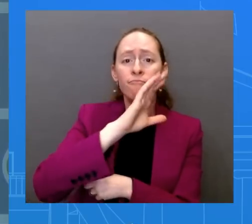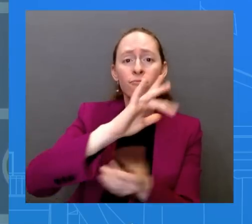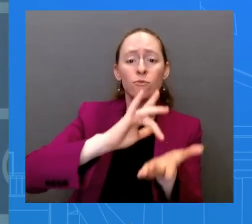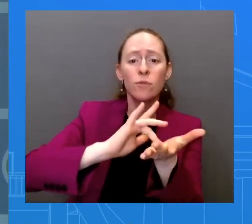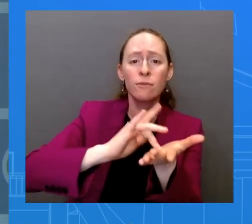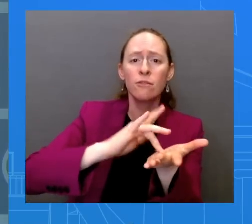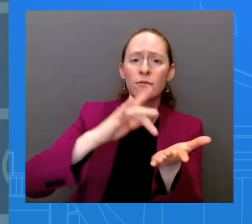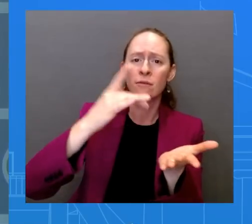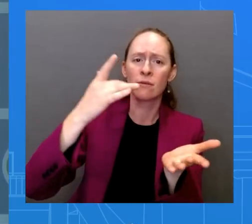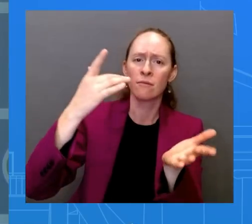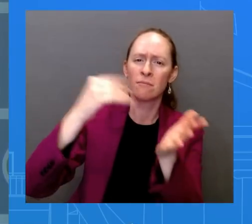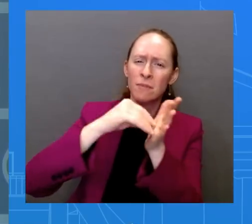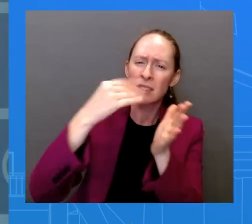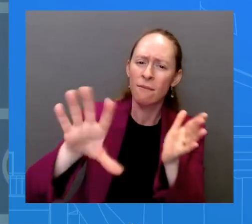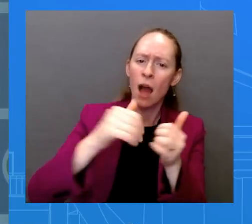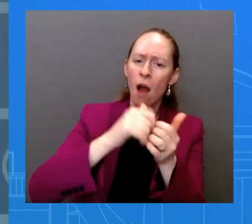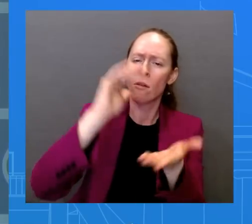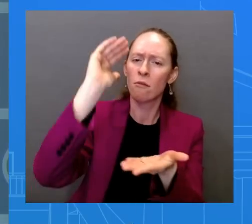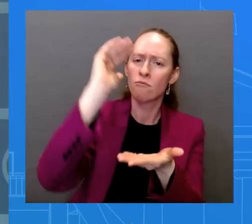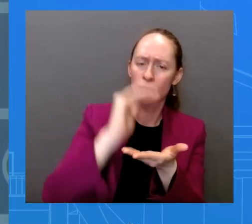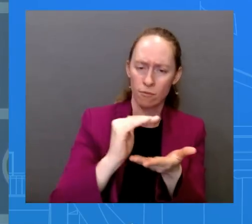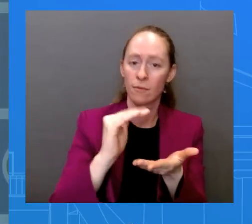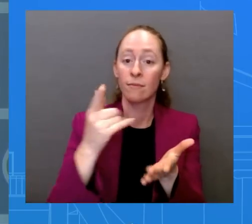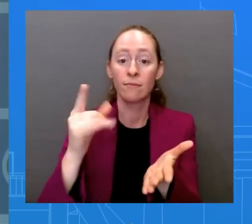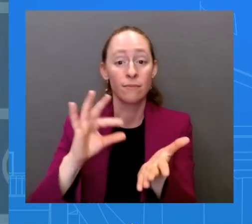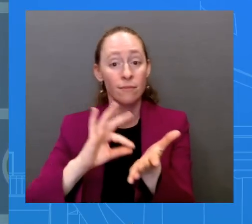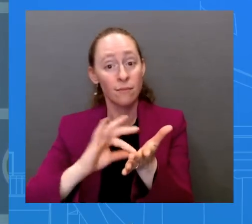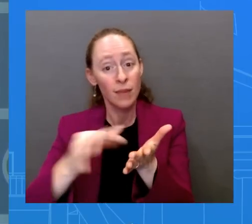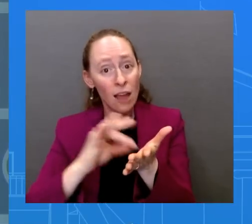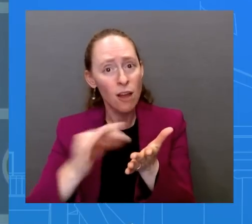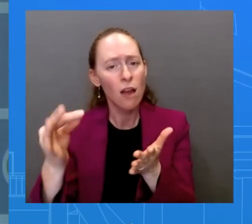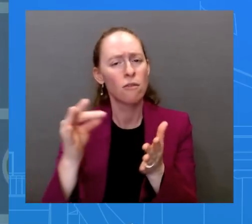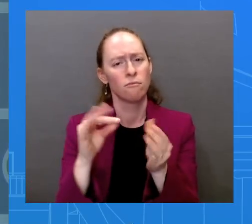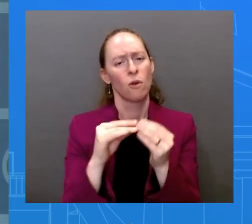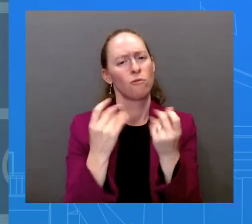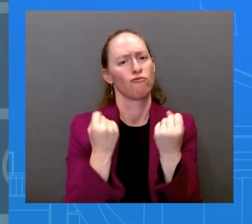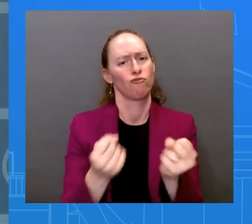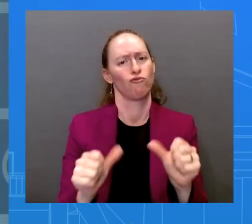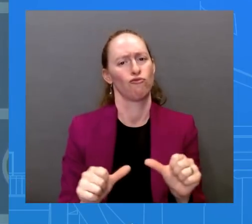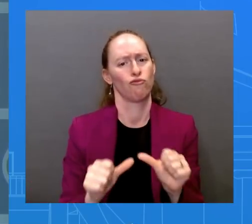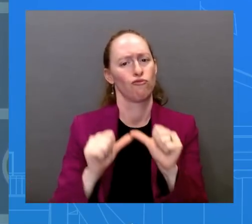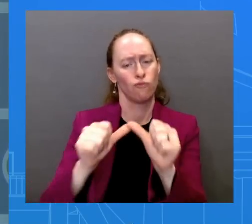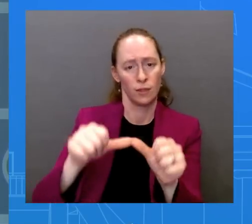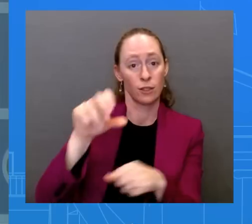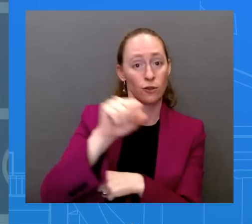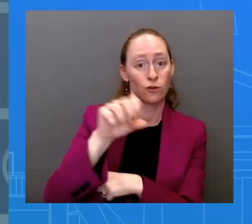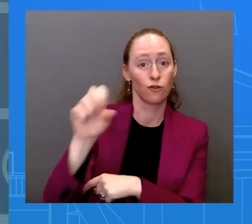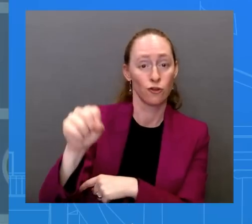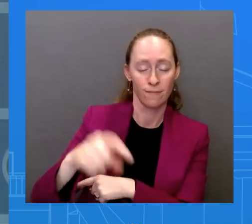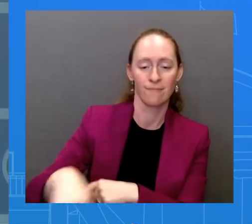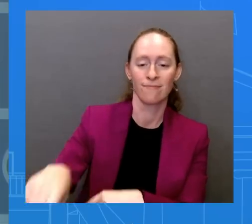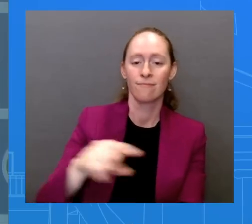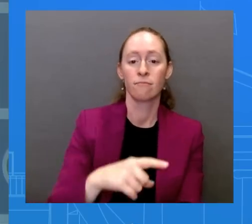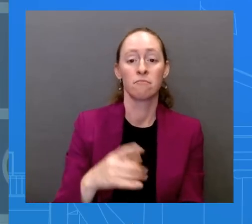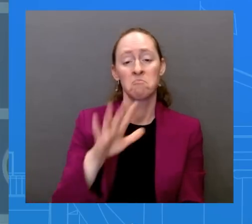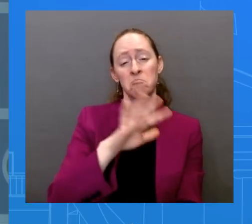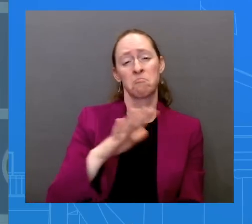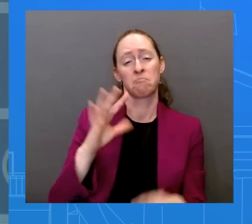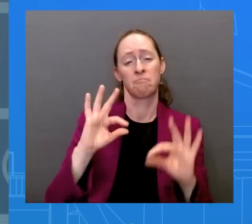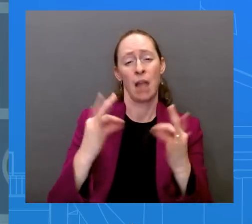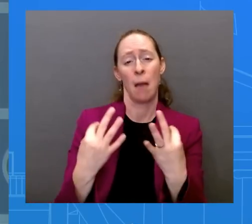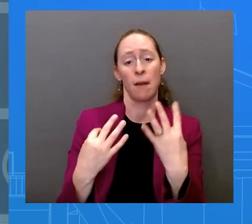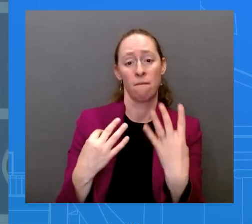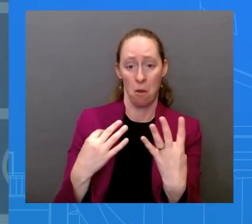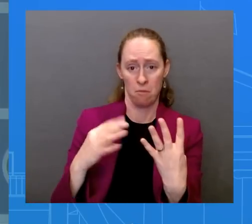Social Security. Last year, a family of four saved an average of $2,400 on health